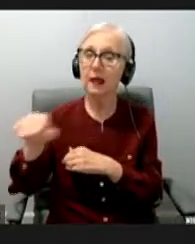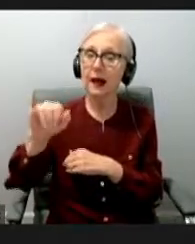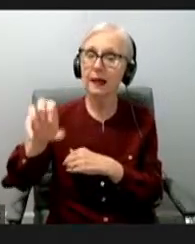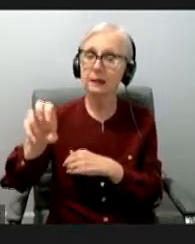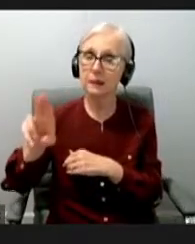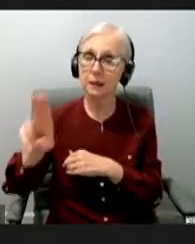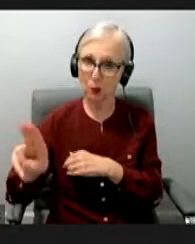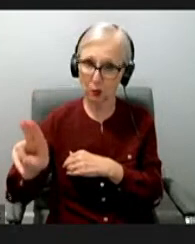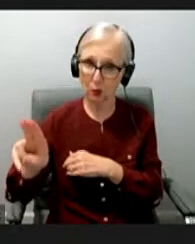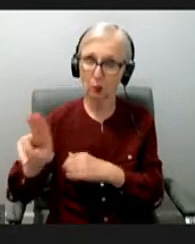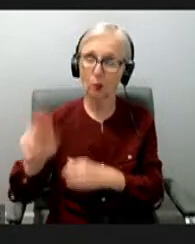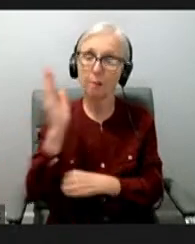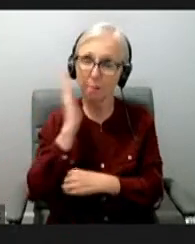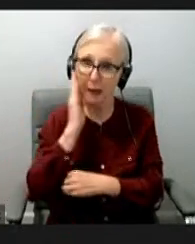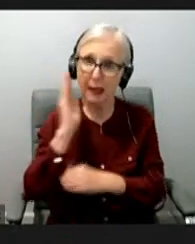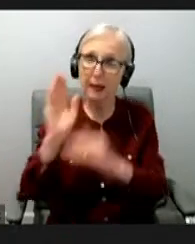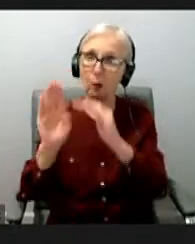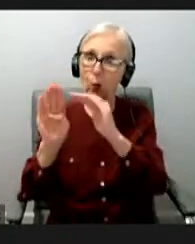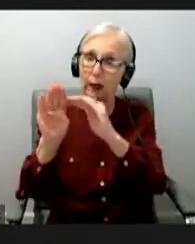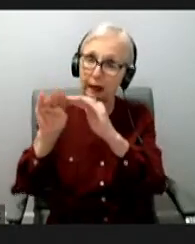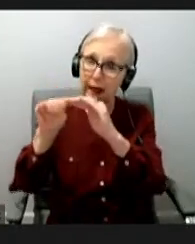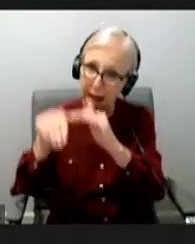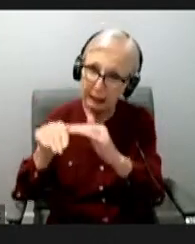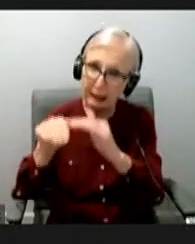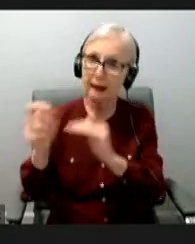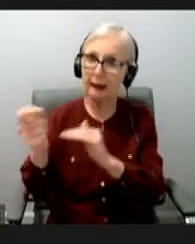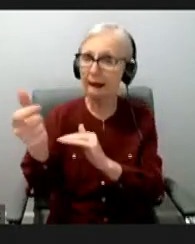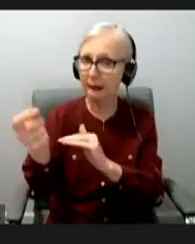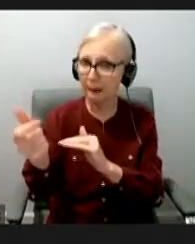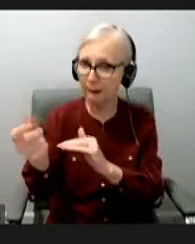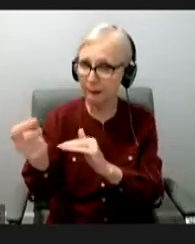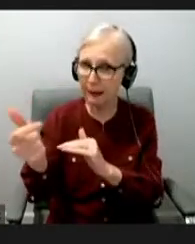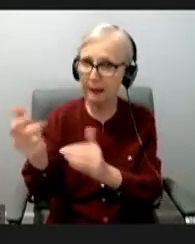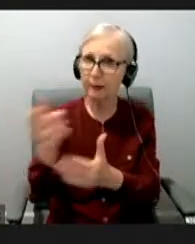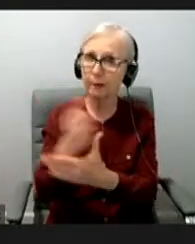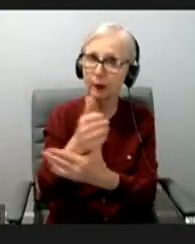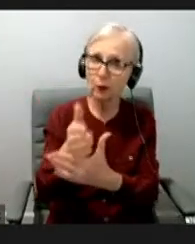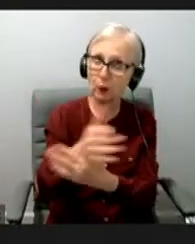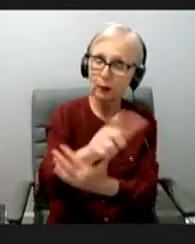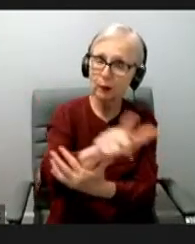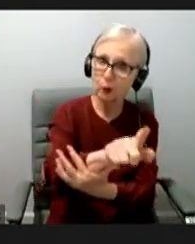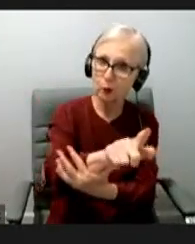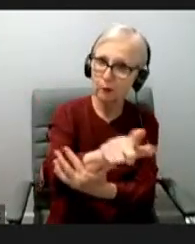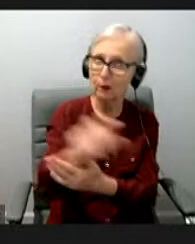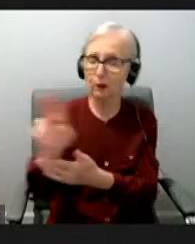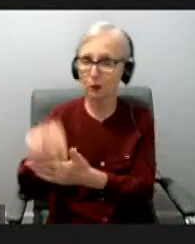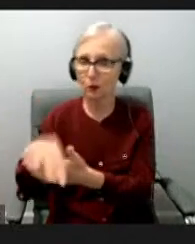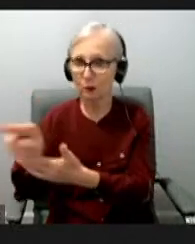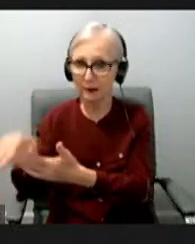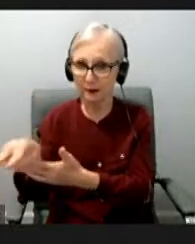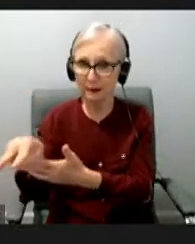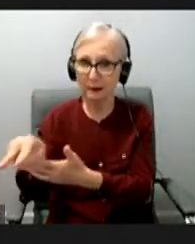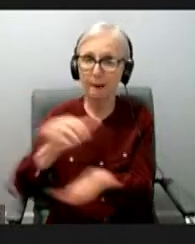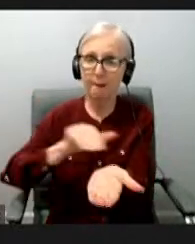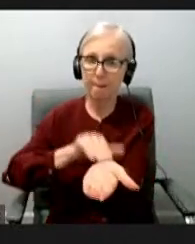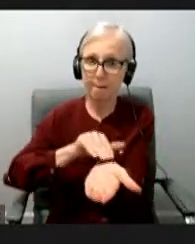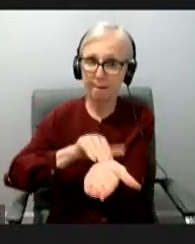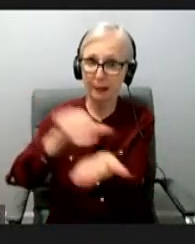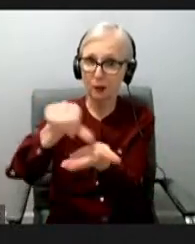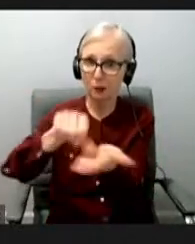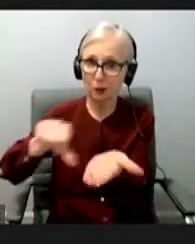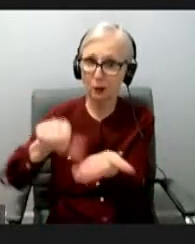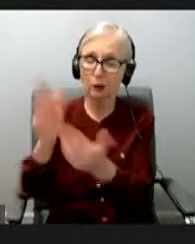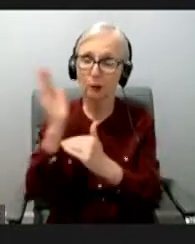bed utilization seems to have gone down a little bit between the 21st and the 22nd. Our medical surgical